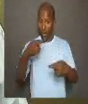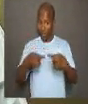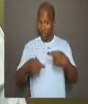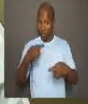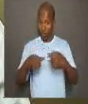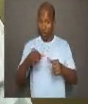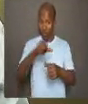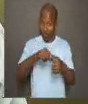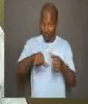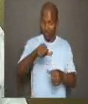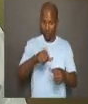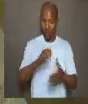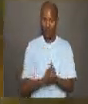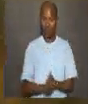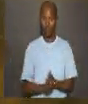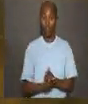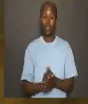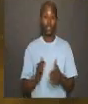relationships to each other.